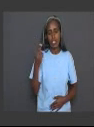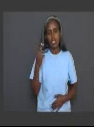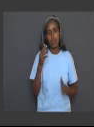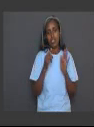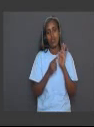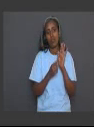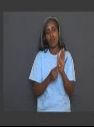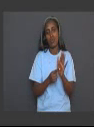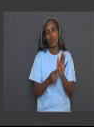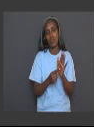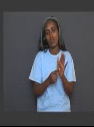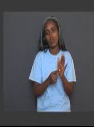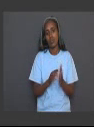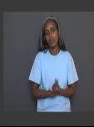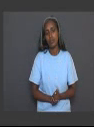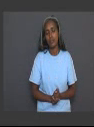investment portfolio.